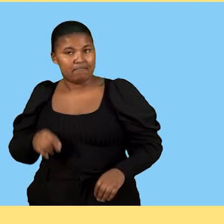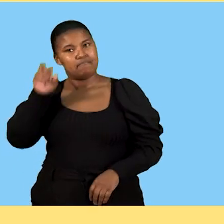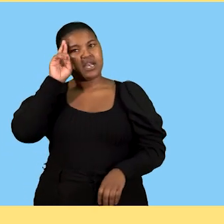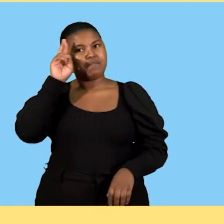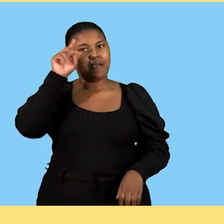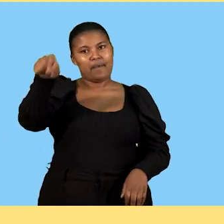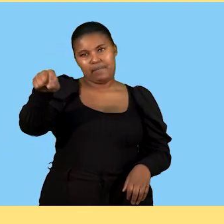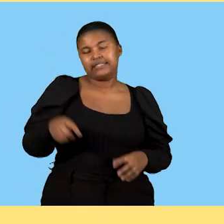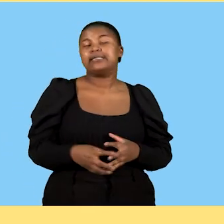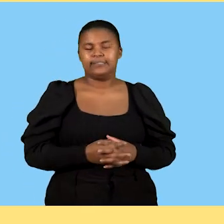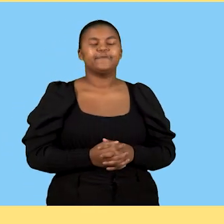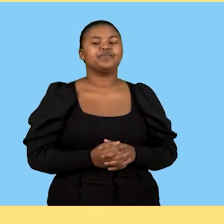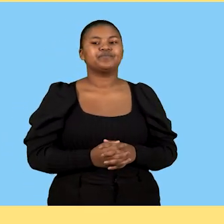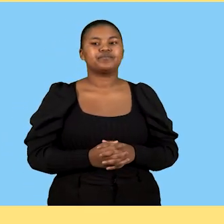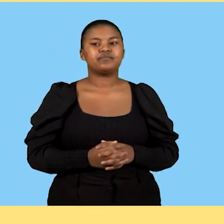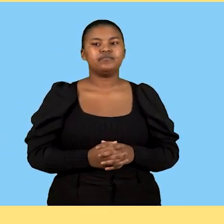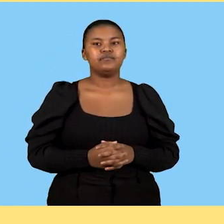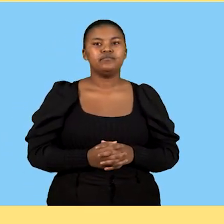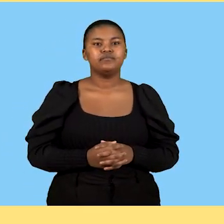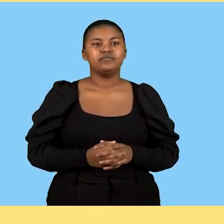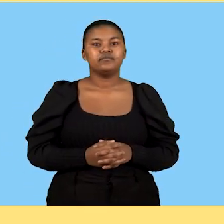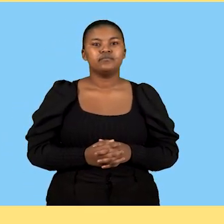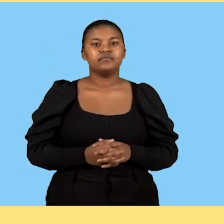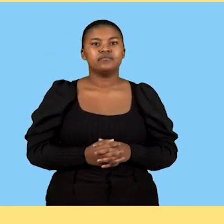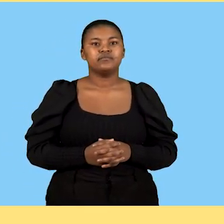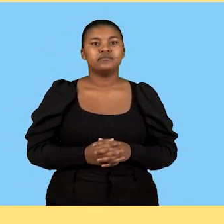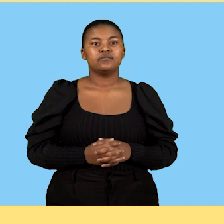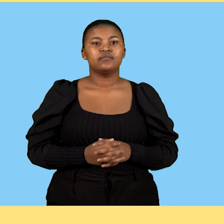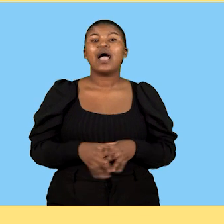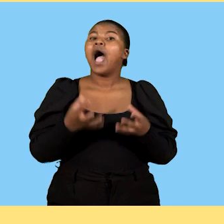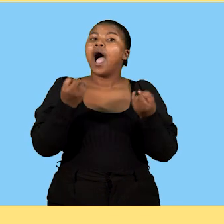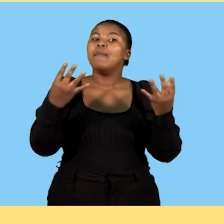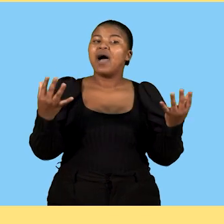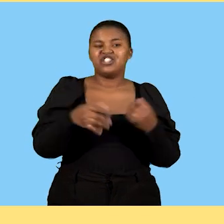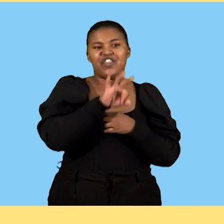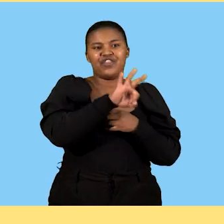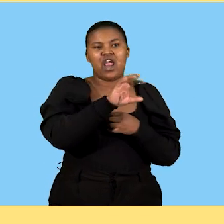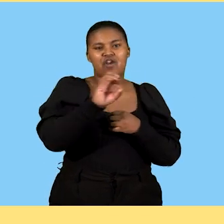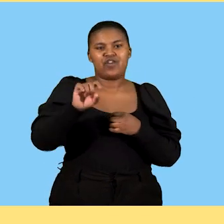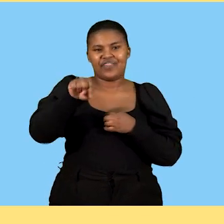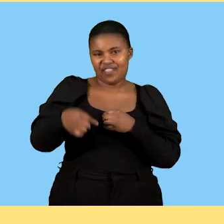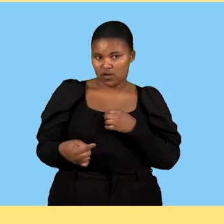So that means if I'm to calculate here, I will need the amount, which is 300,000,